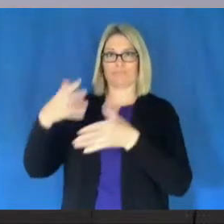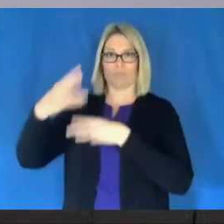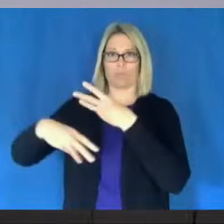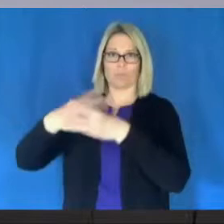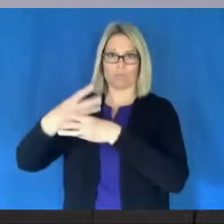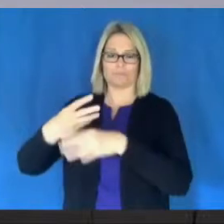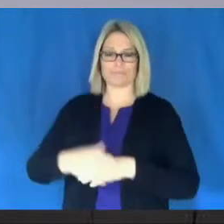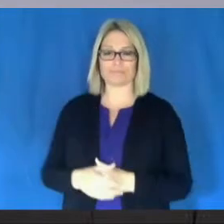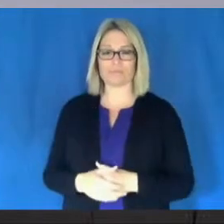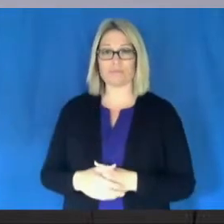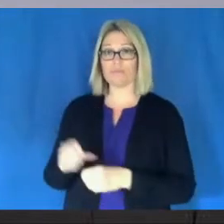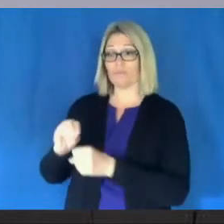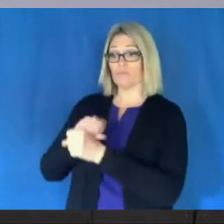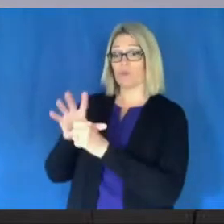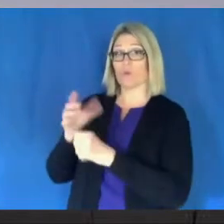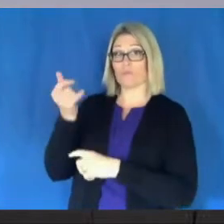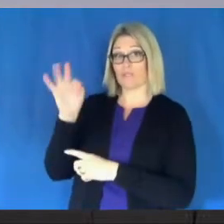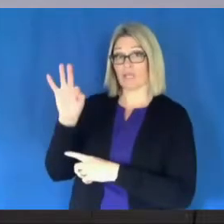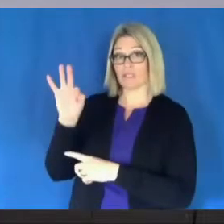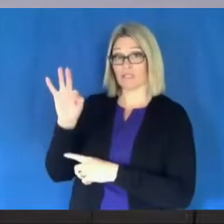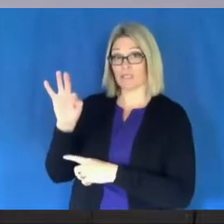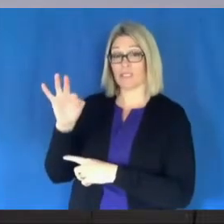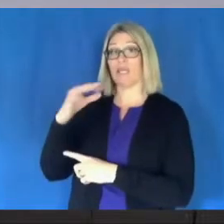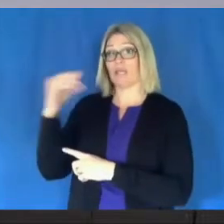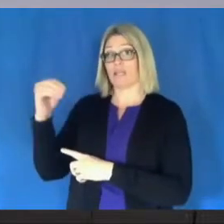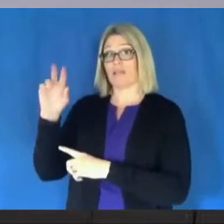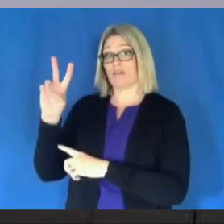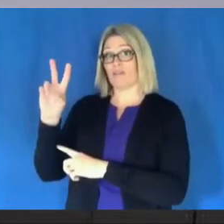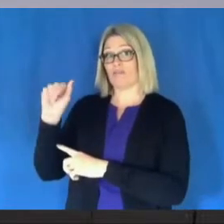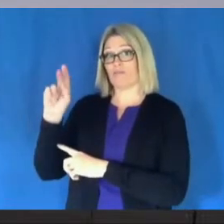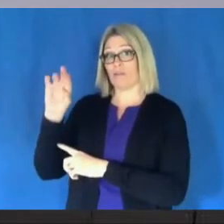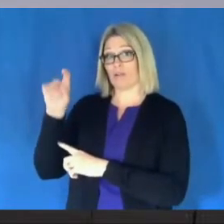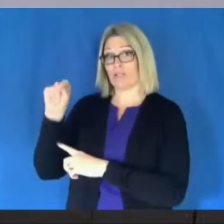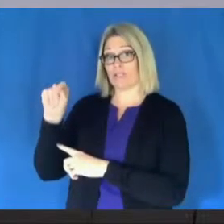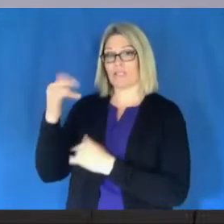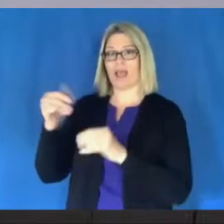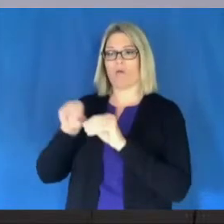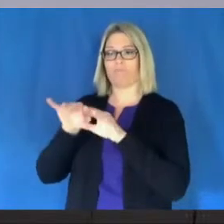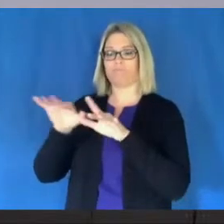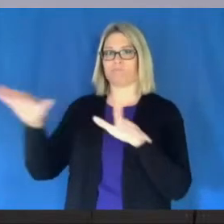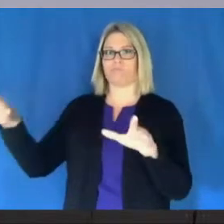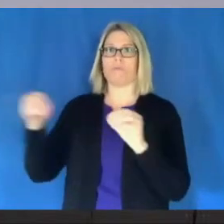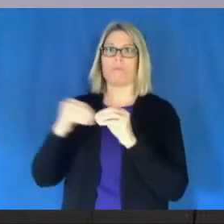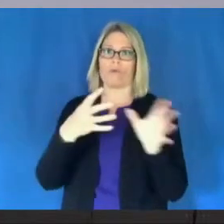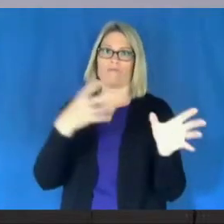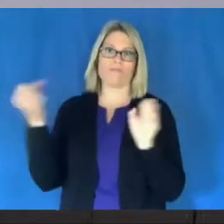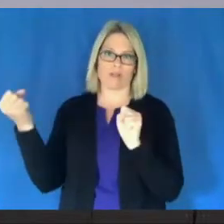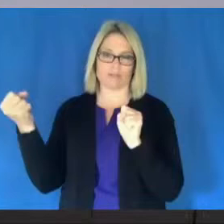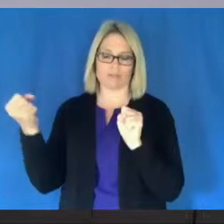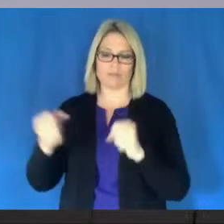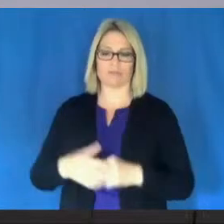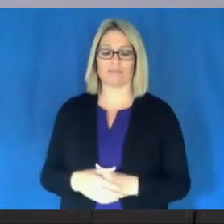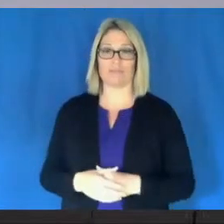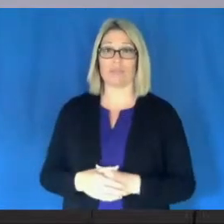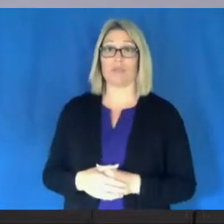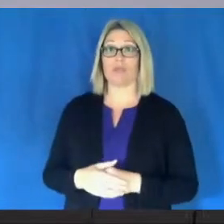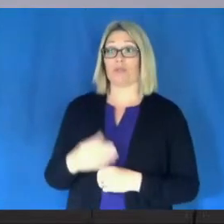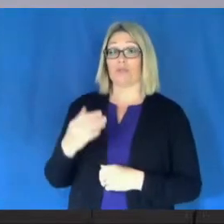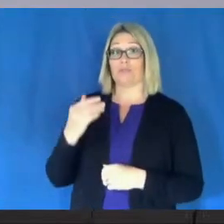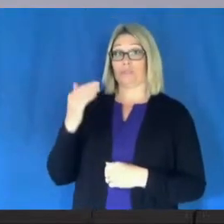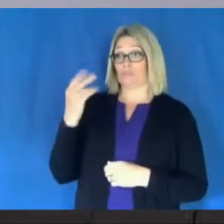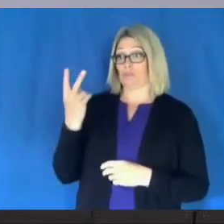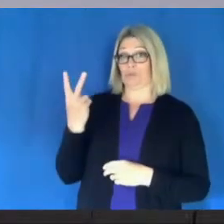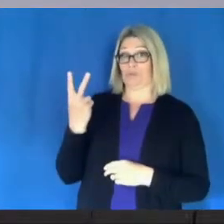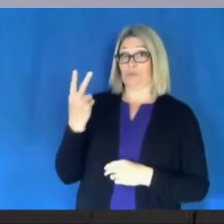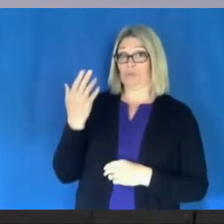COVID-19 and its variants continue to be on the move and are spreading faster than ever before. 2 of our recent cases have been